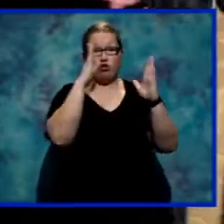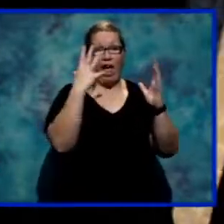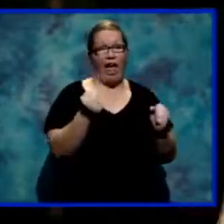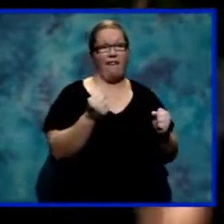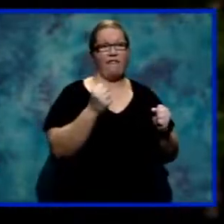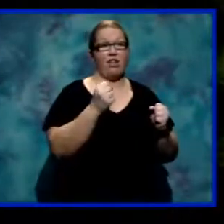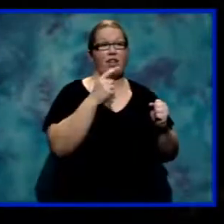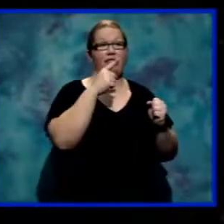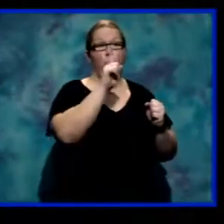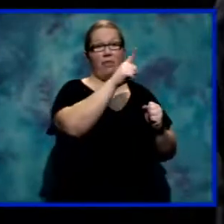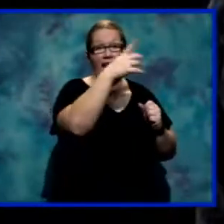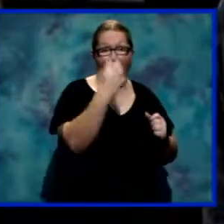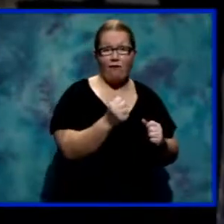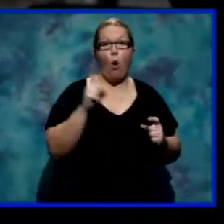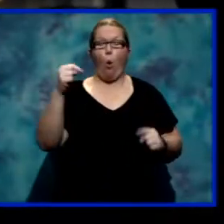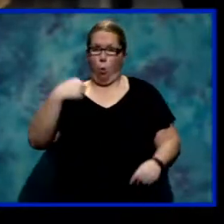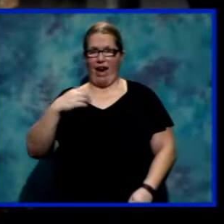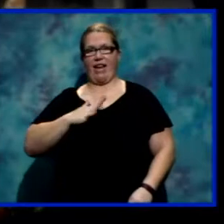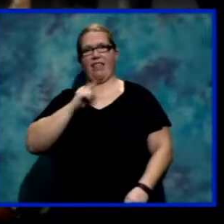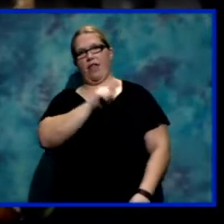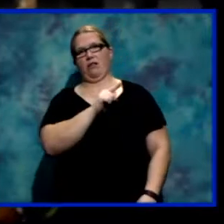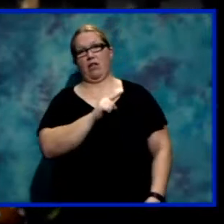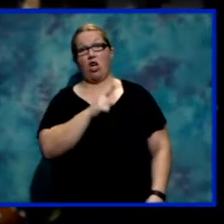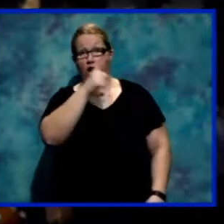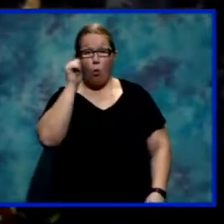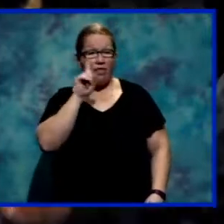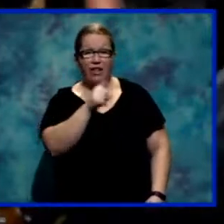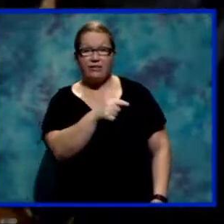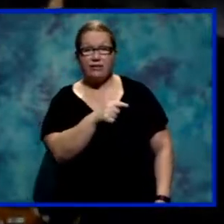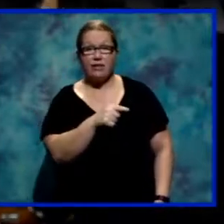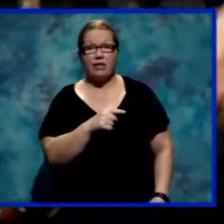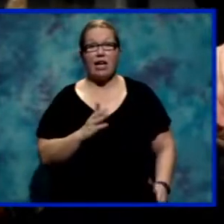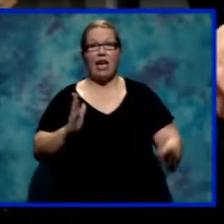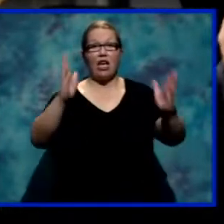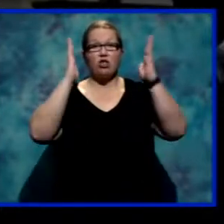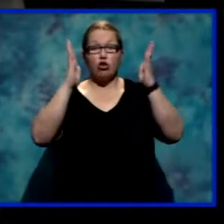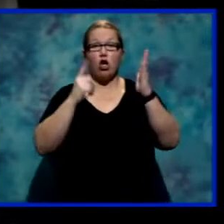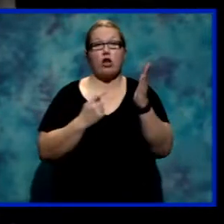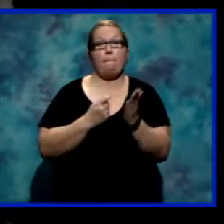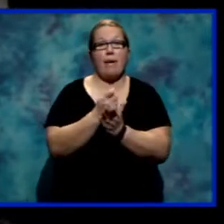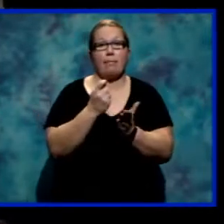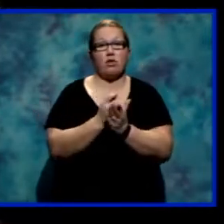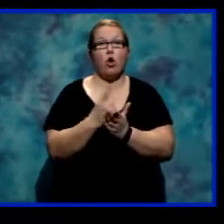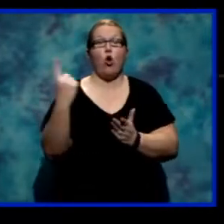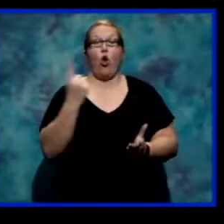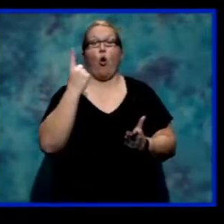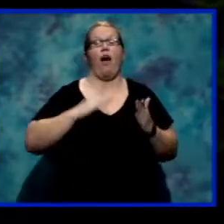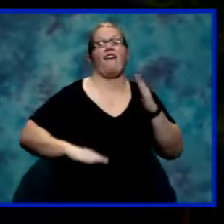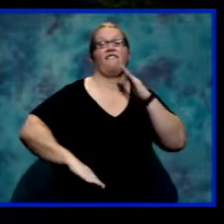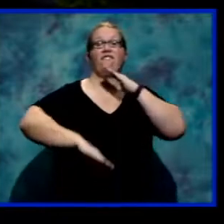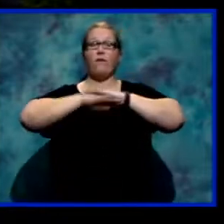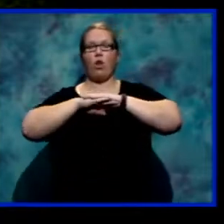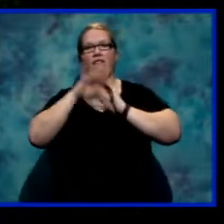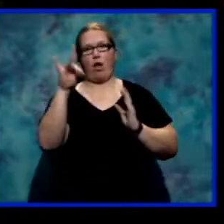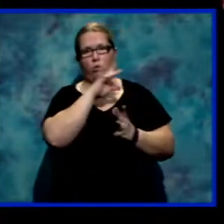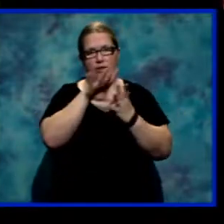what we need, amen? And you know what it is? It's church members who are full of the